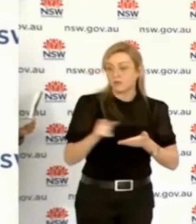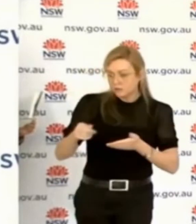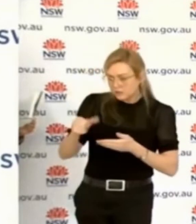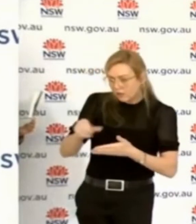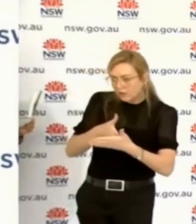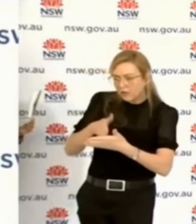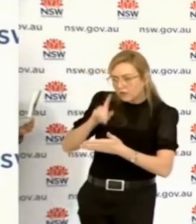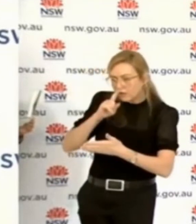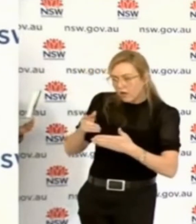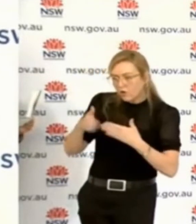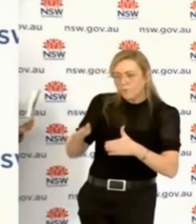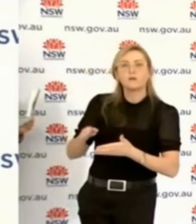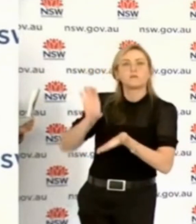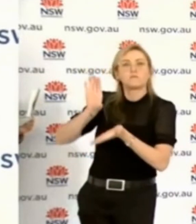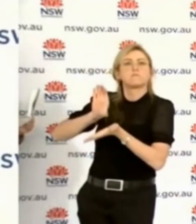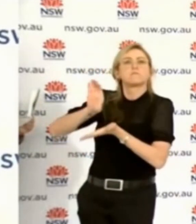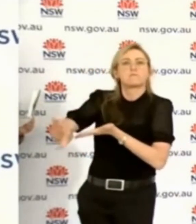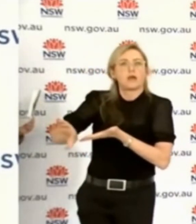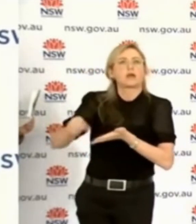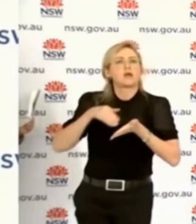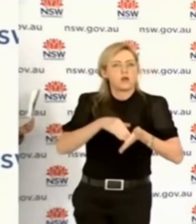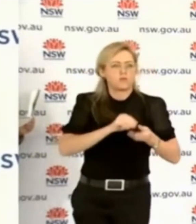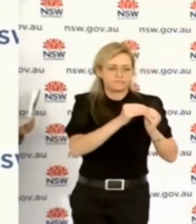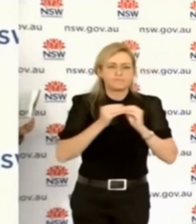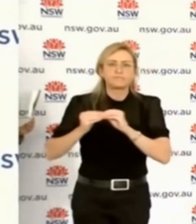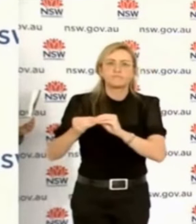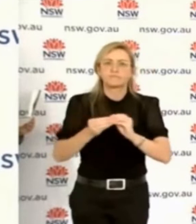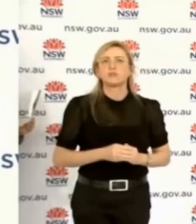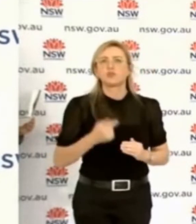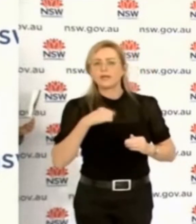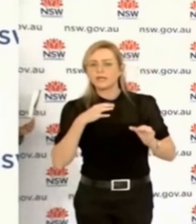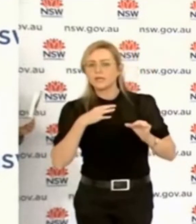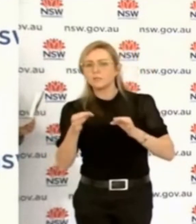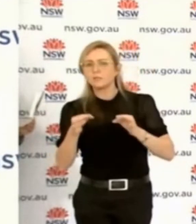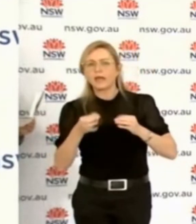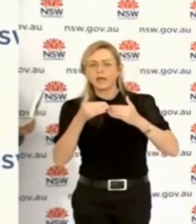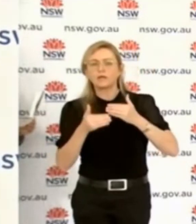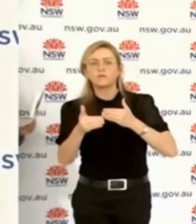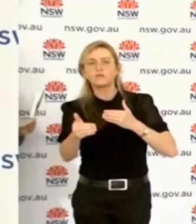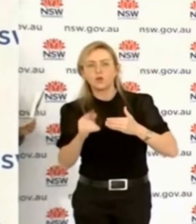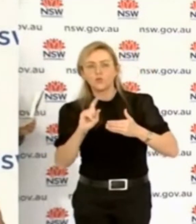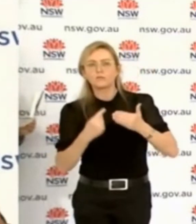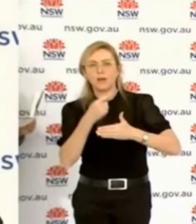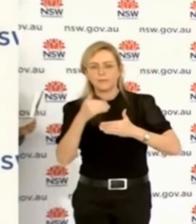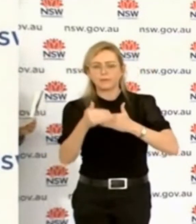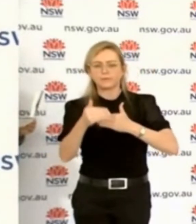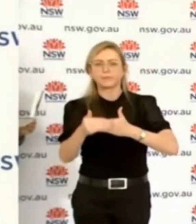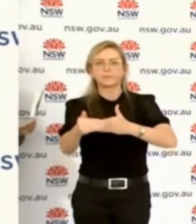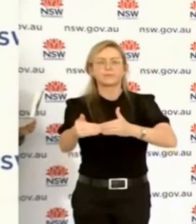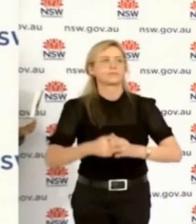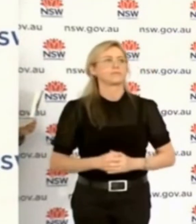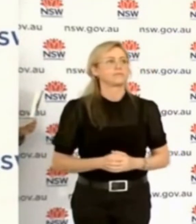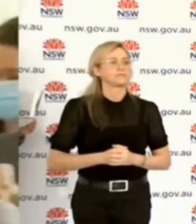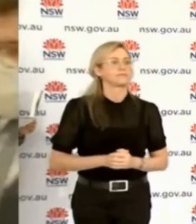at the moment, and that will cover ground and take into consideration where the roadmap is at and where businesses are at right